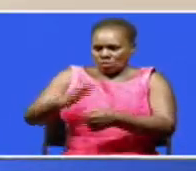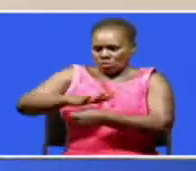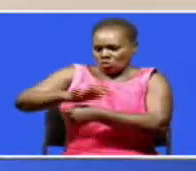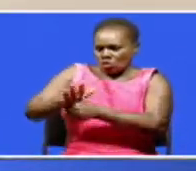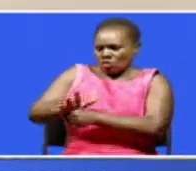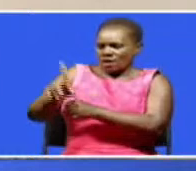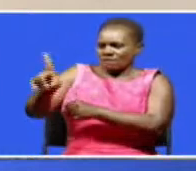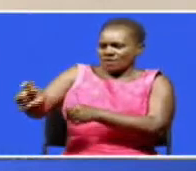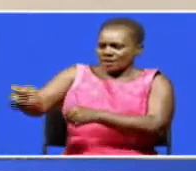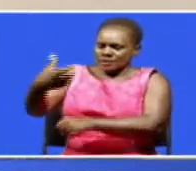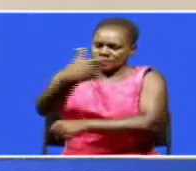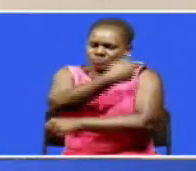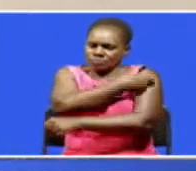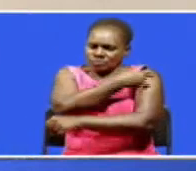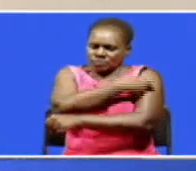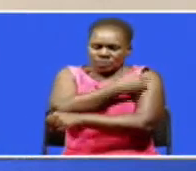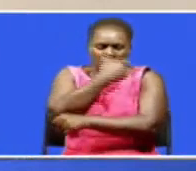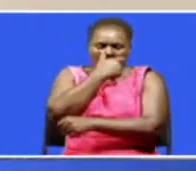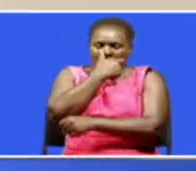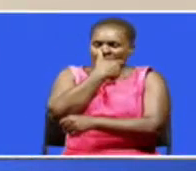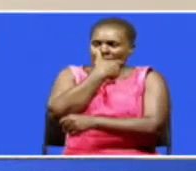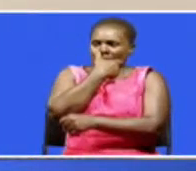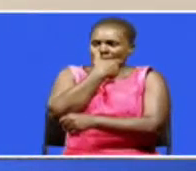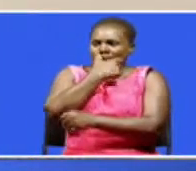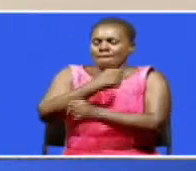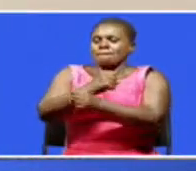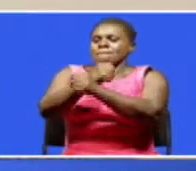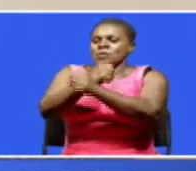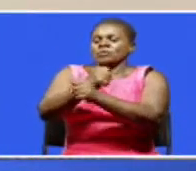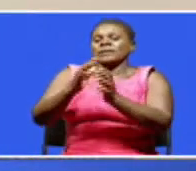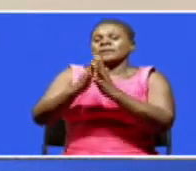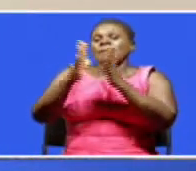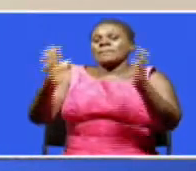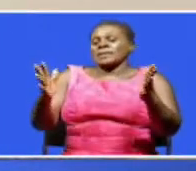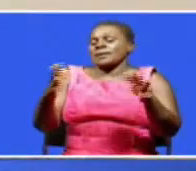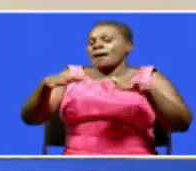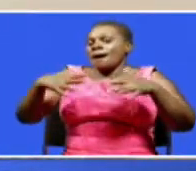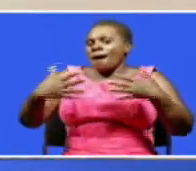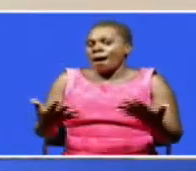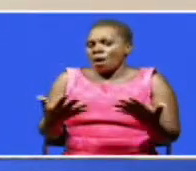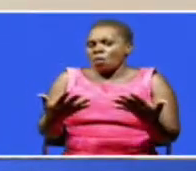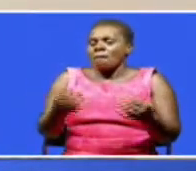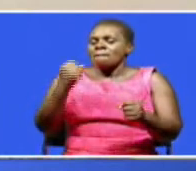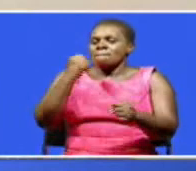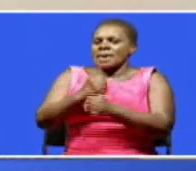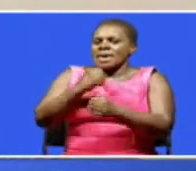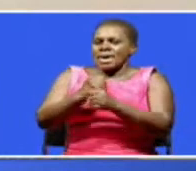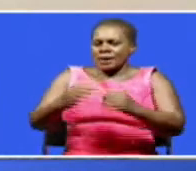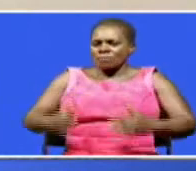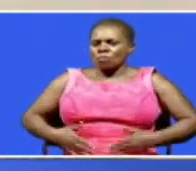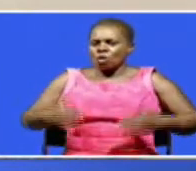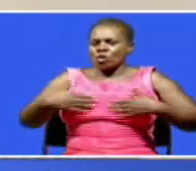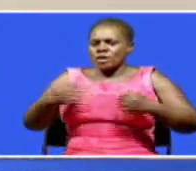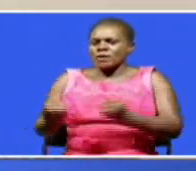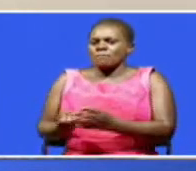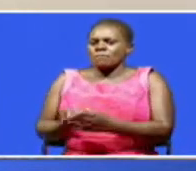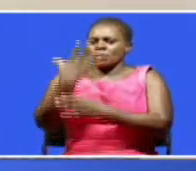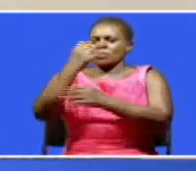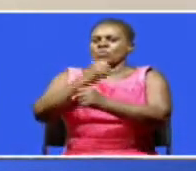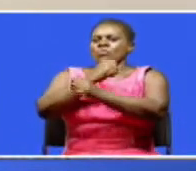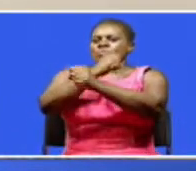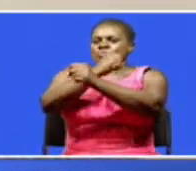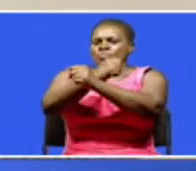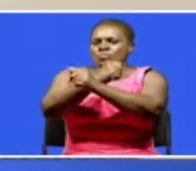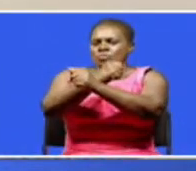COVID-19 vaccines, the main protection that these vaccines induce in your body are what we call